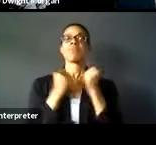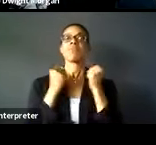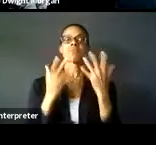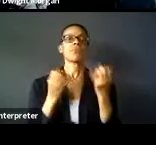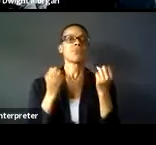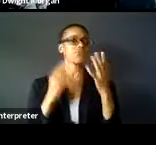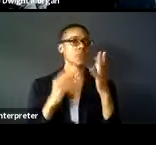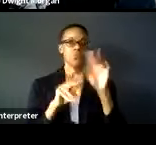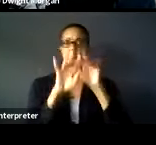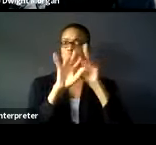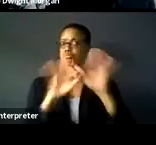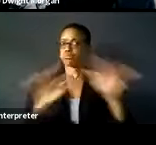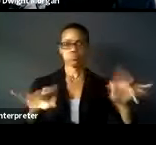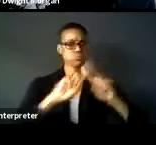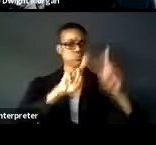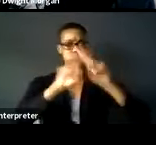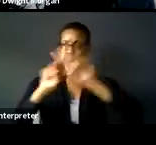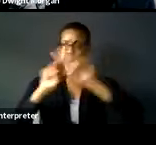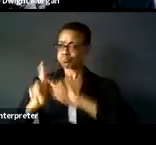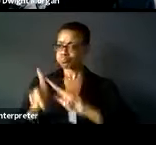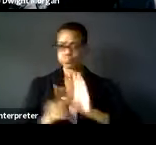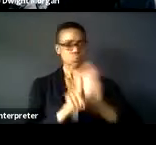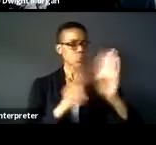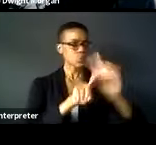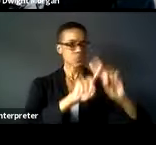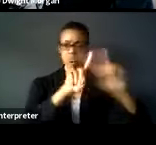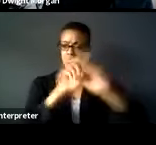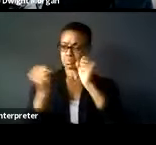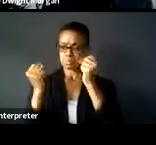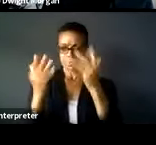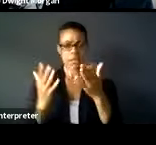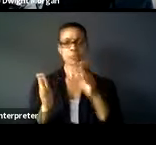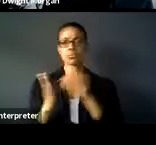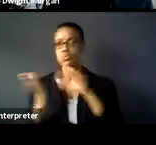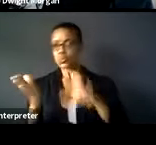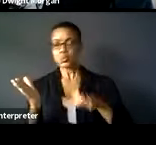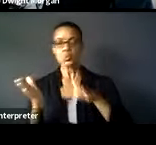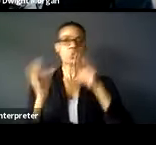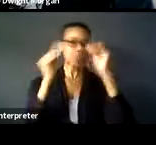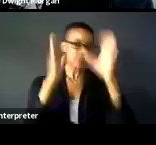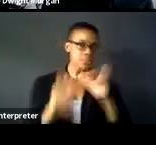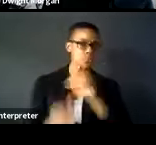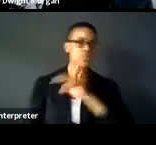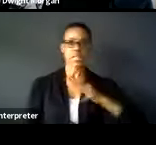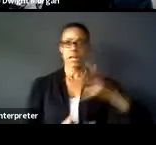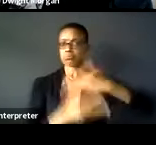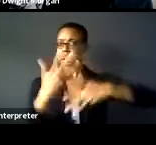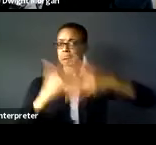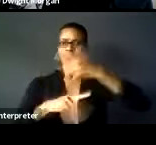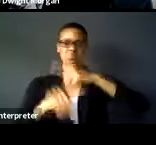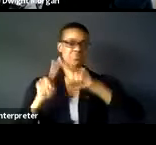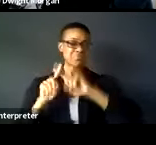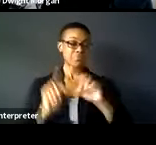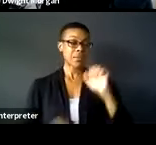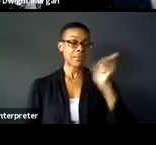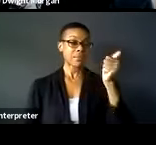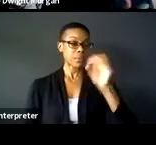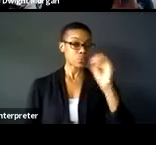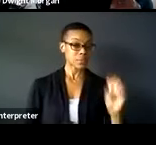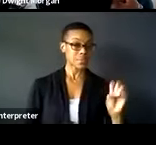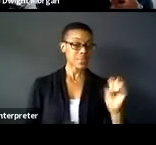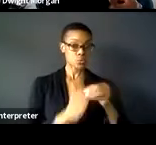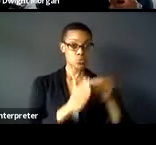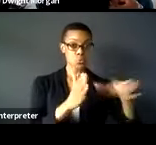very diverse cultural mix of students and teachers and staff as well, with about 10% of the